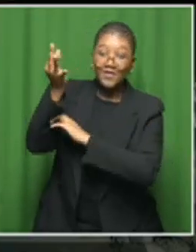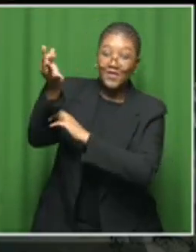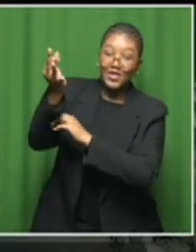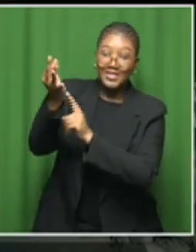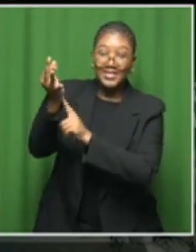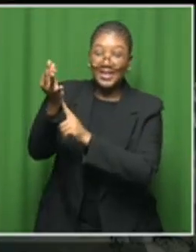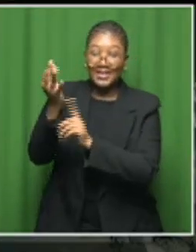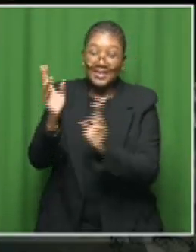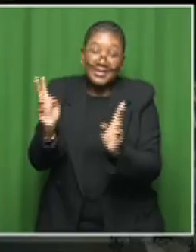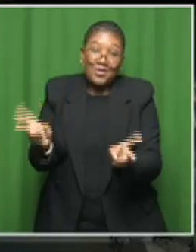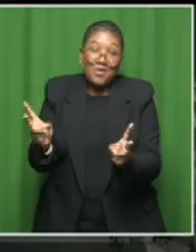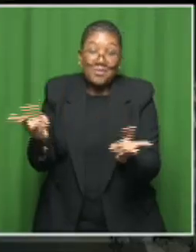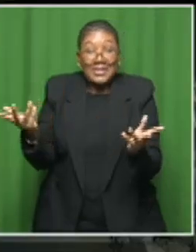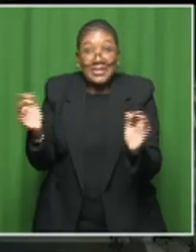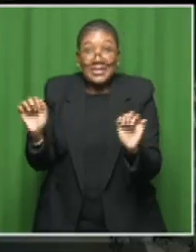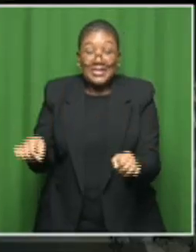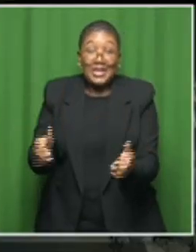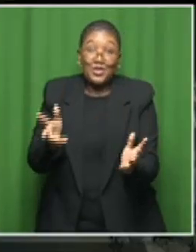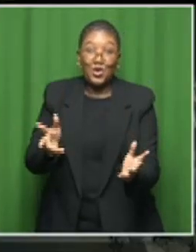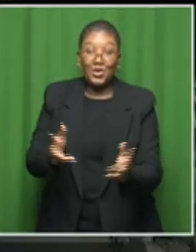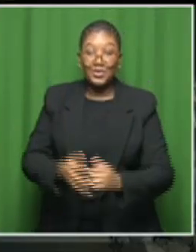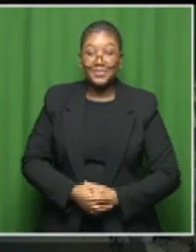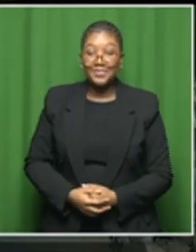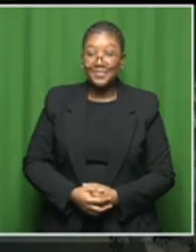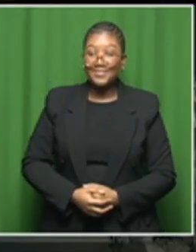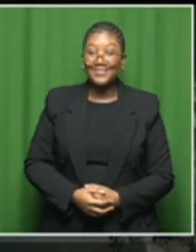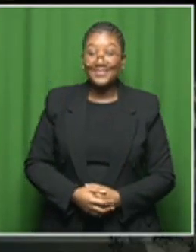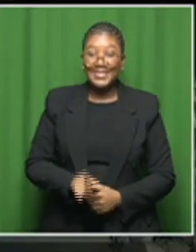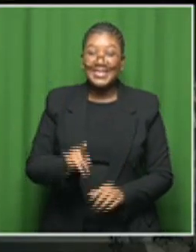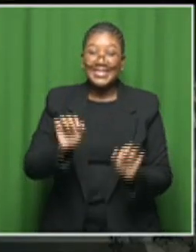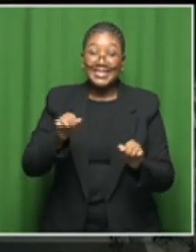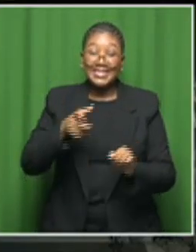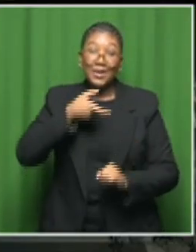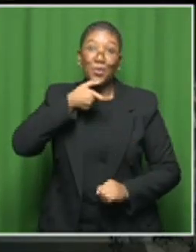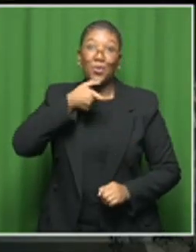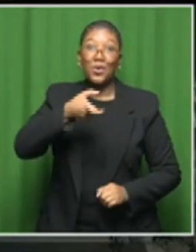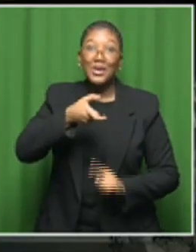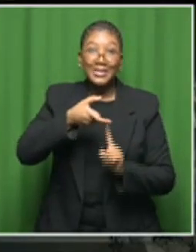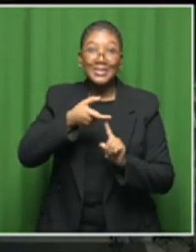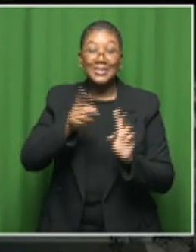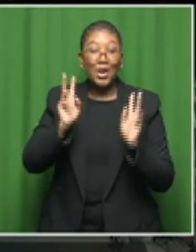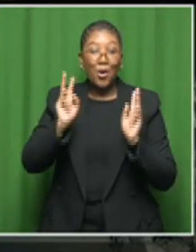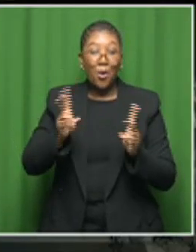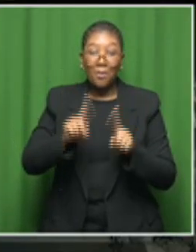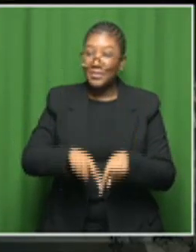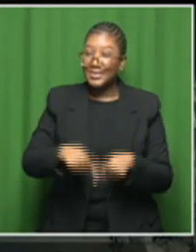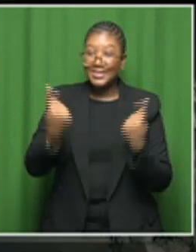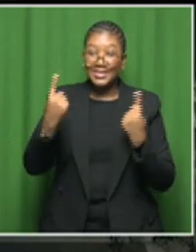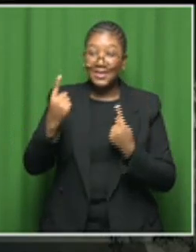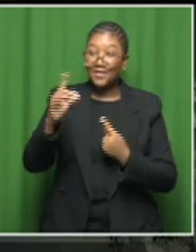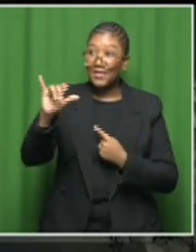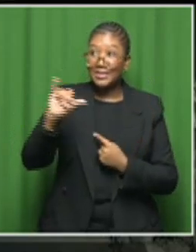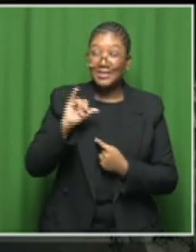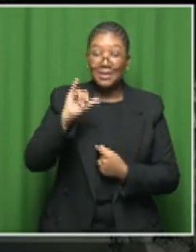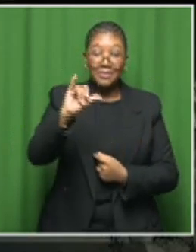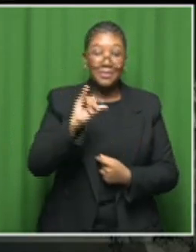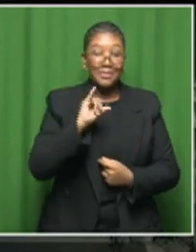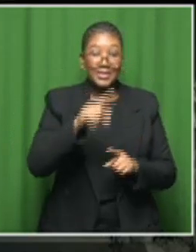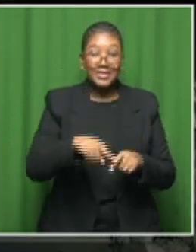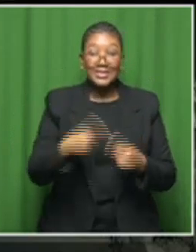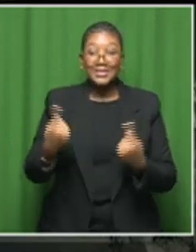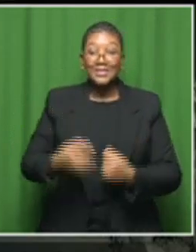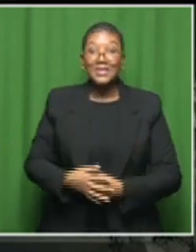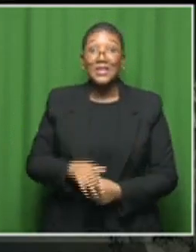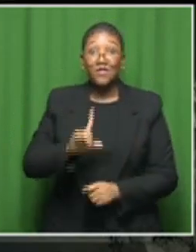but I know normal is a terrible word to use, because as you say, normal is different for absolutely everyone. Are you able to work?